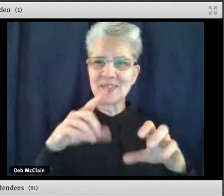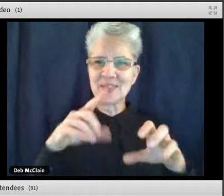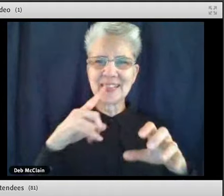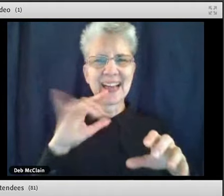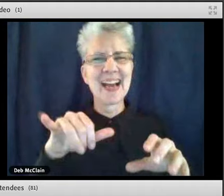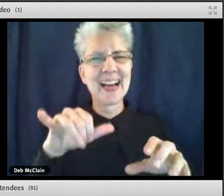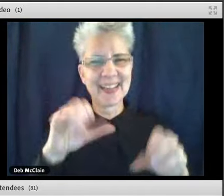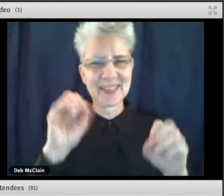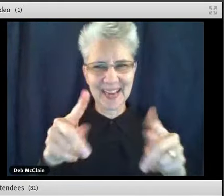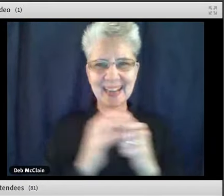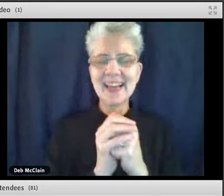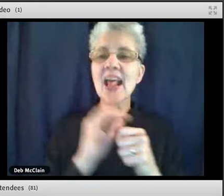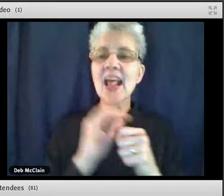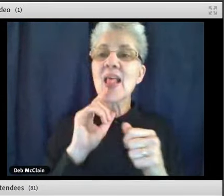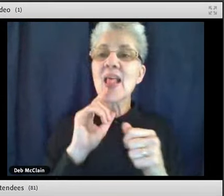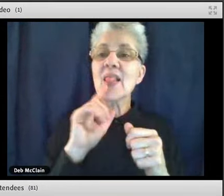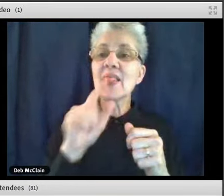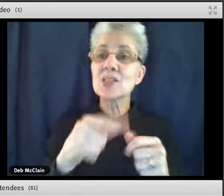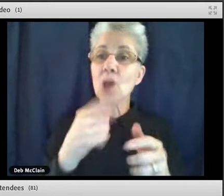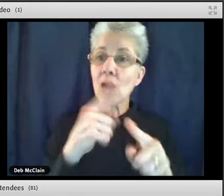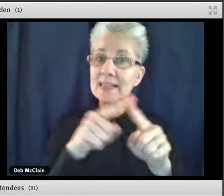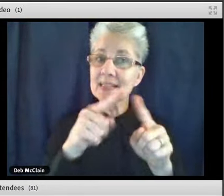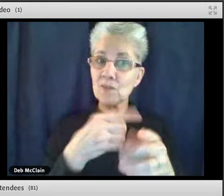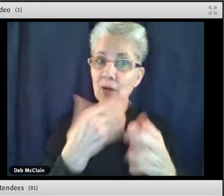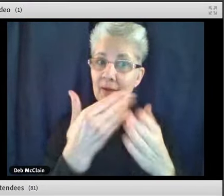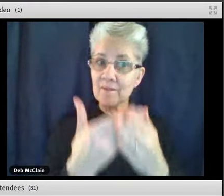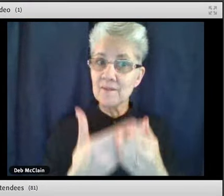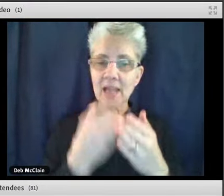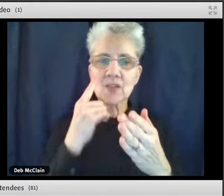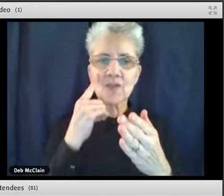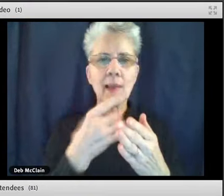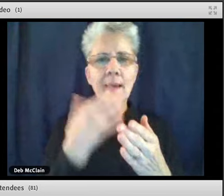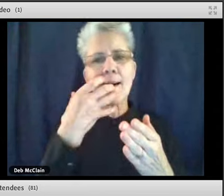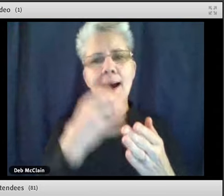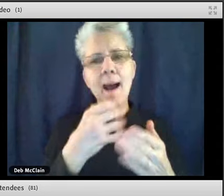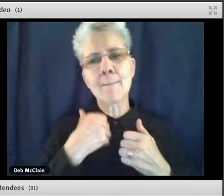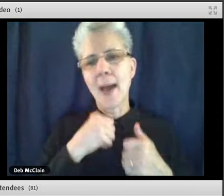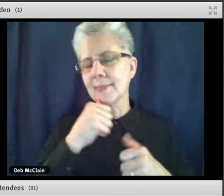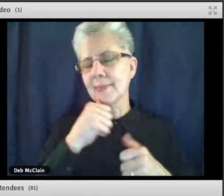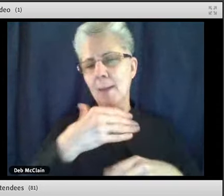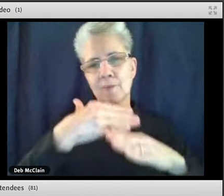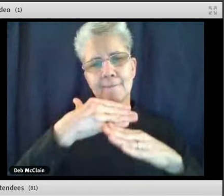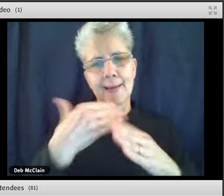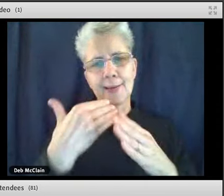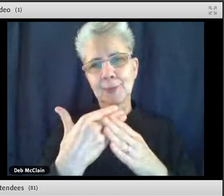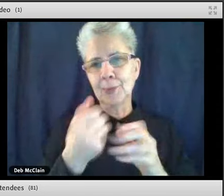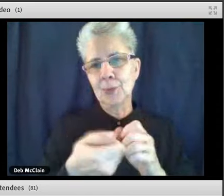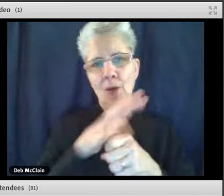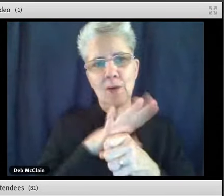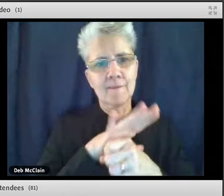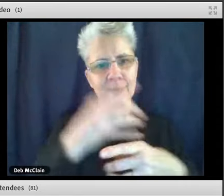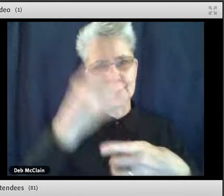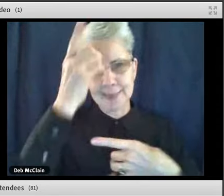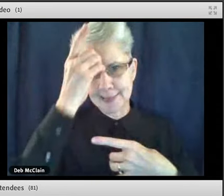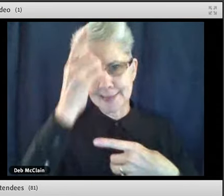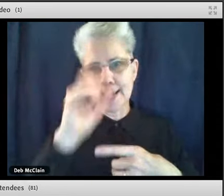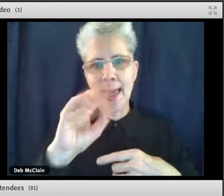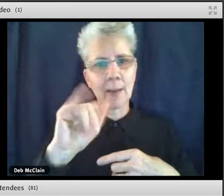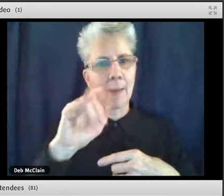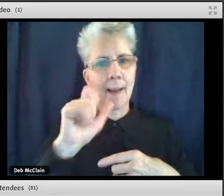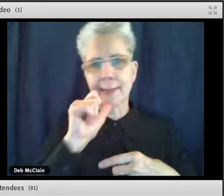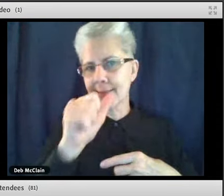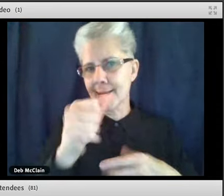mostly false. They have a pants on fire category, so liar, liar, pants on fire is kind of what they're saying. For instance, this Facebook